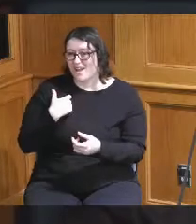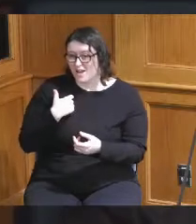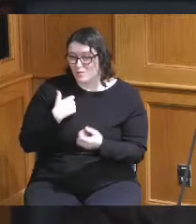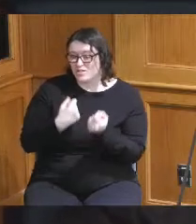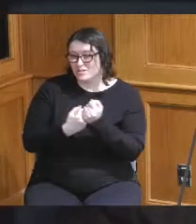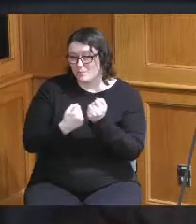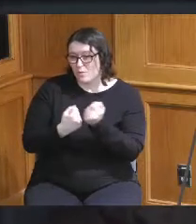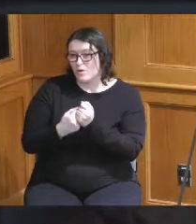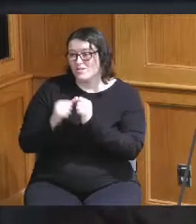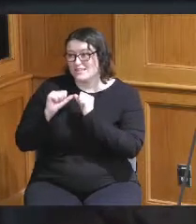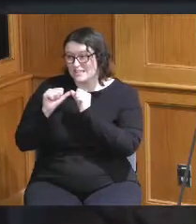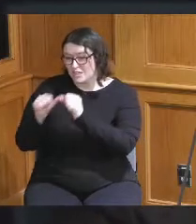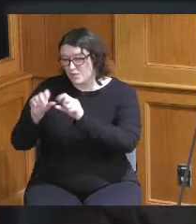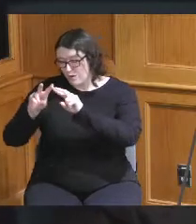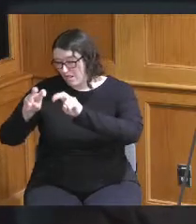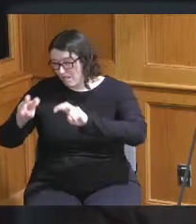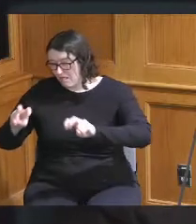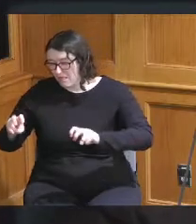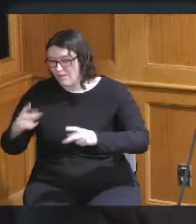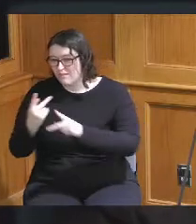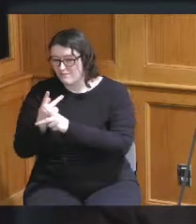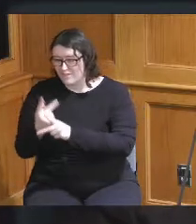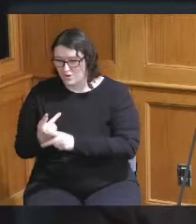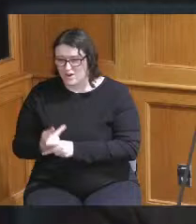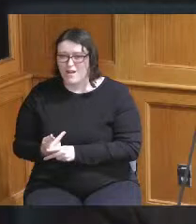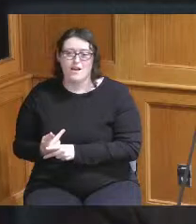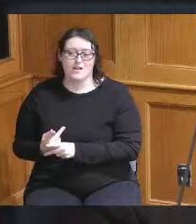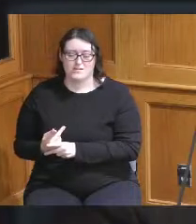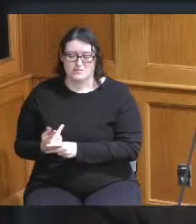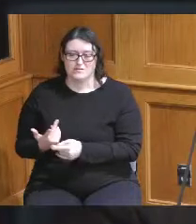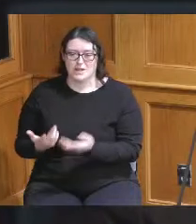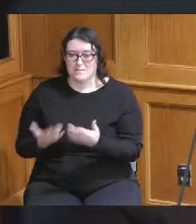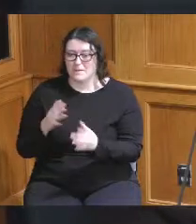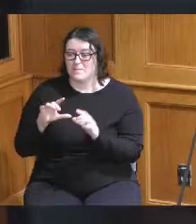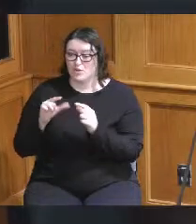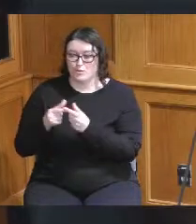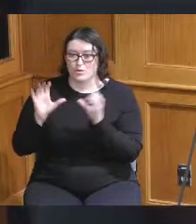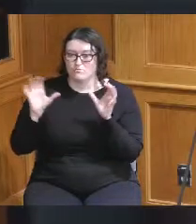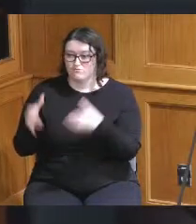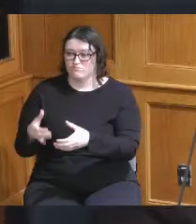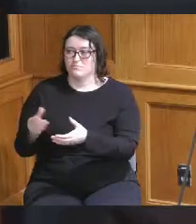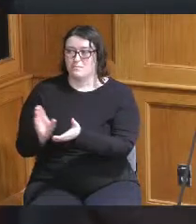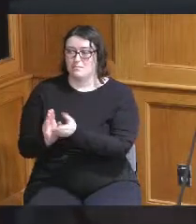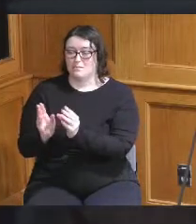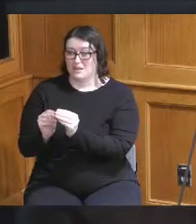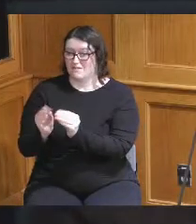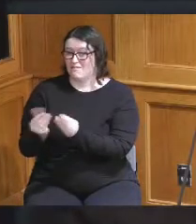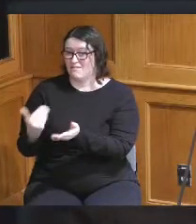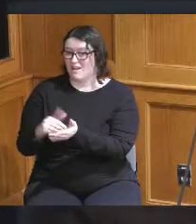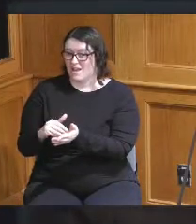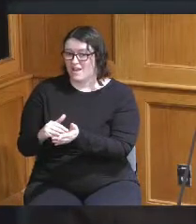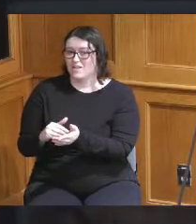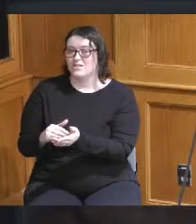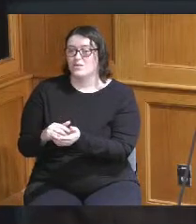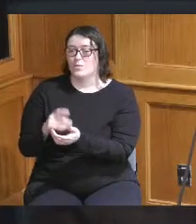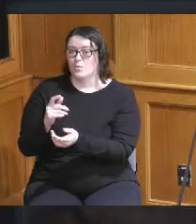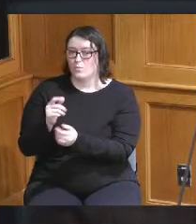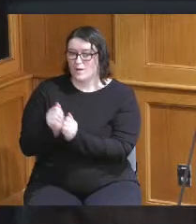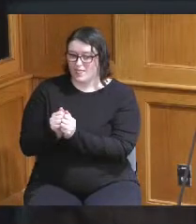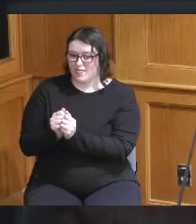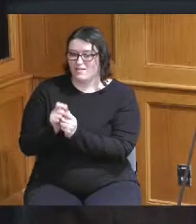continuing to pursue this in one way, shape, or form, and maybe getting the group back together with some pretty